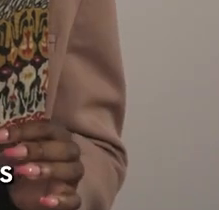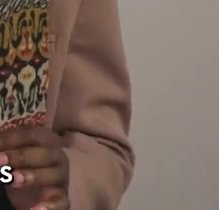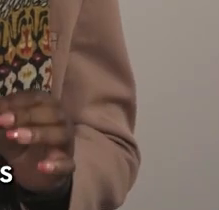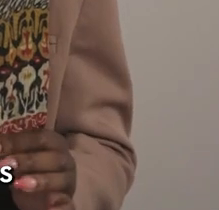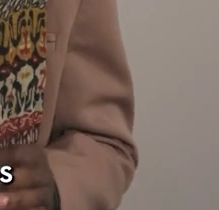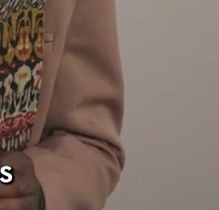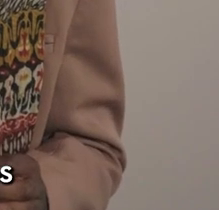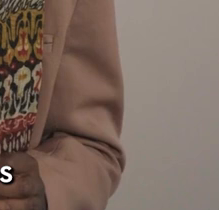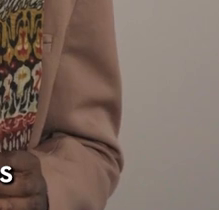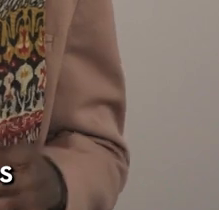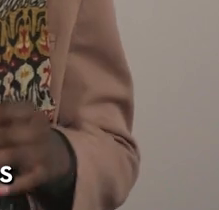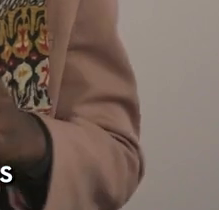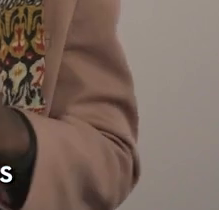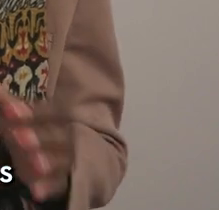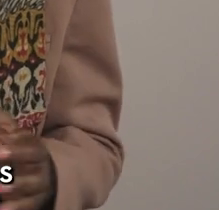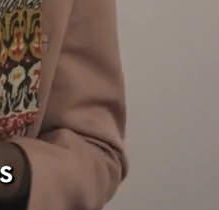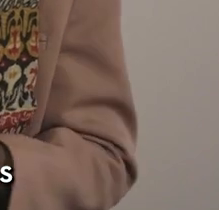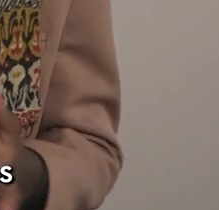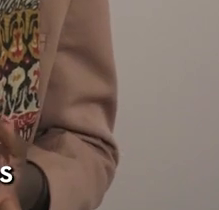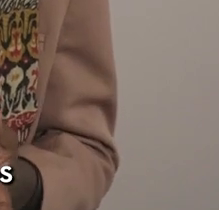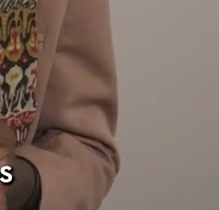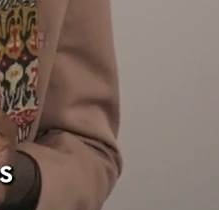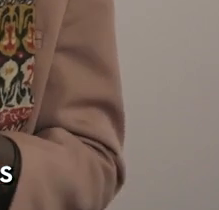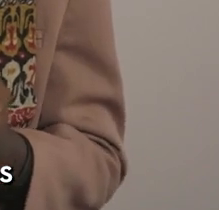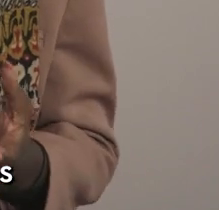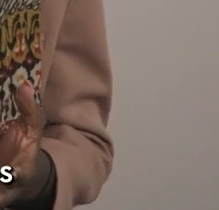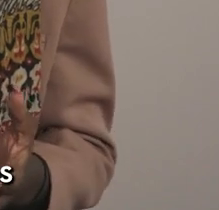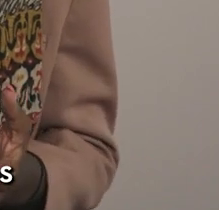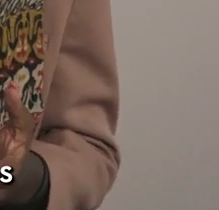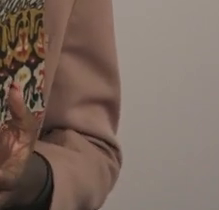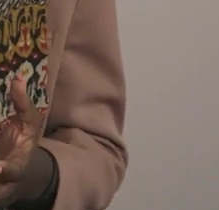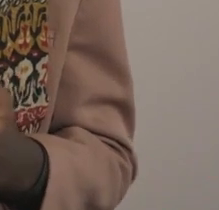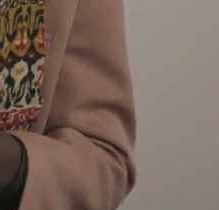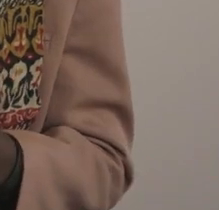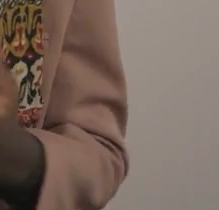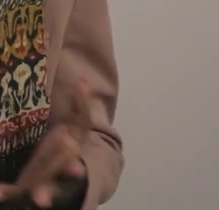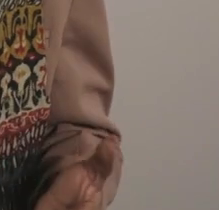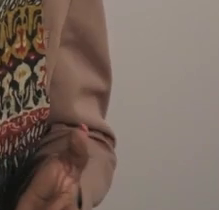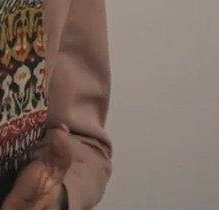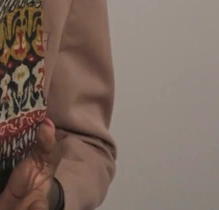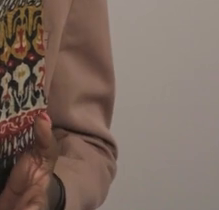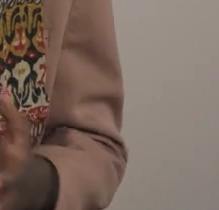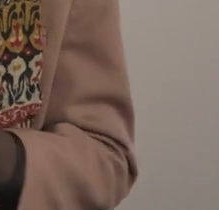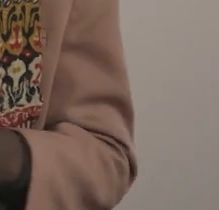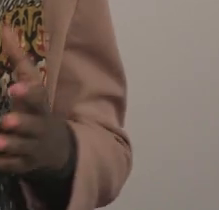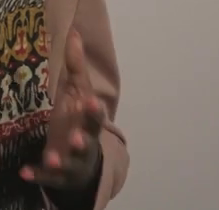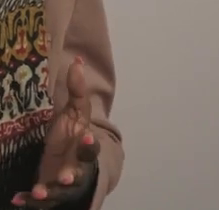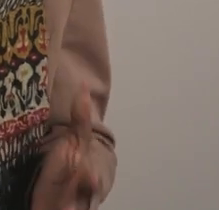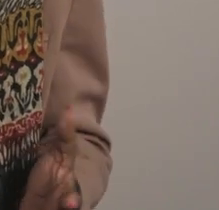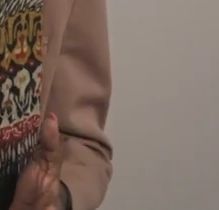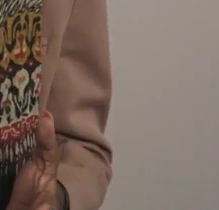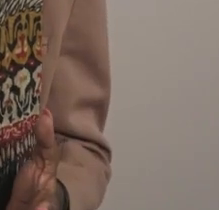Young people are organizing for the challenges that they're experiencing, be it climate change, be it issues around water rights, be it issues